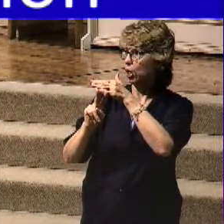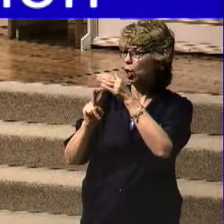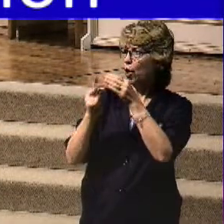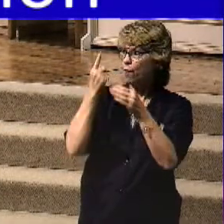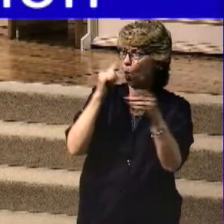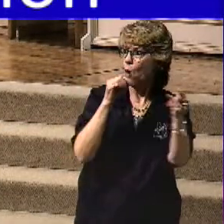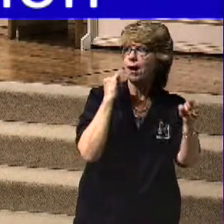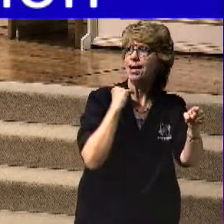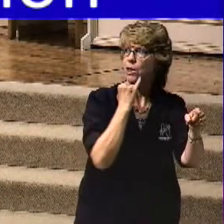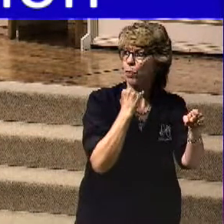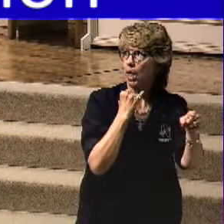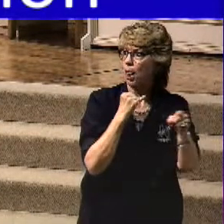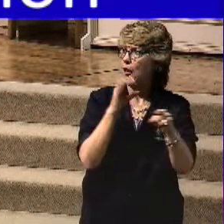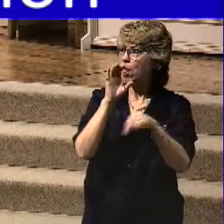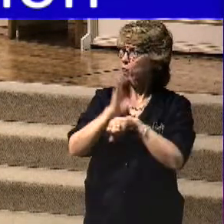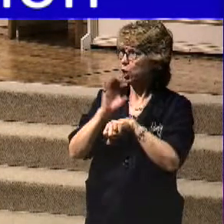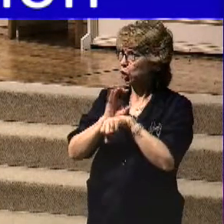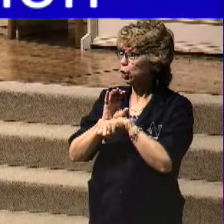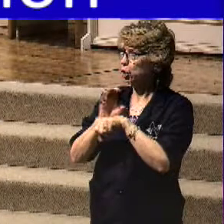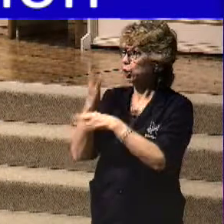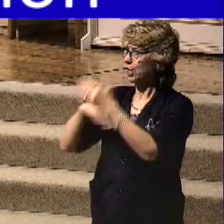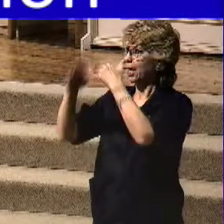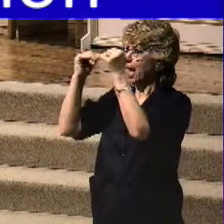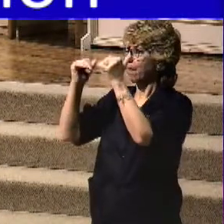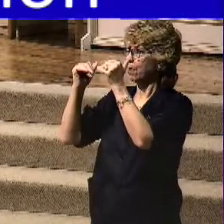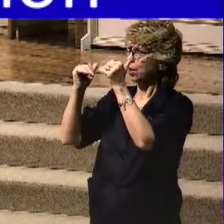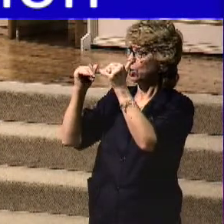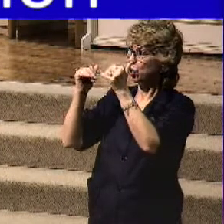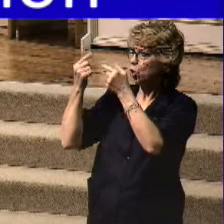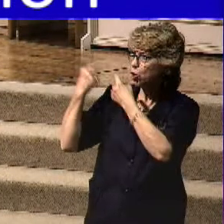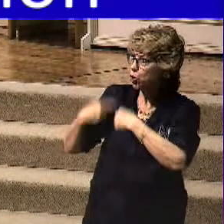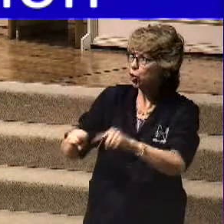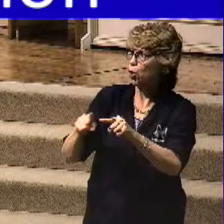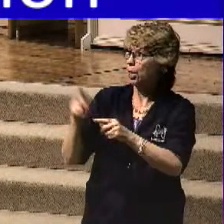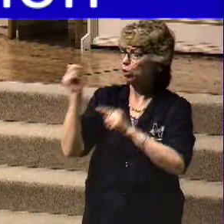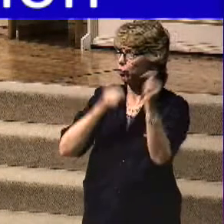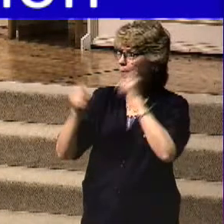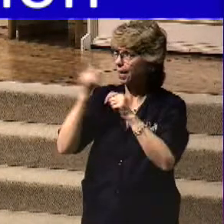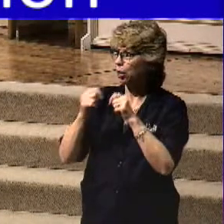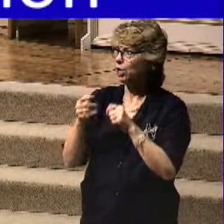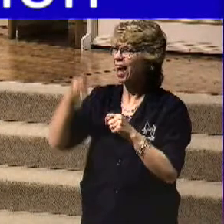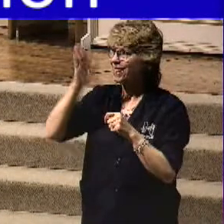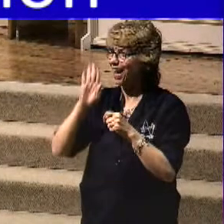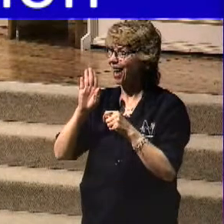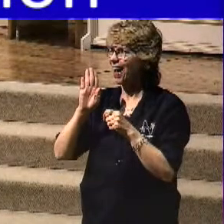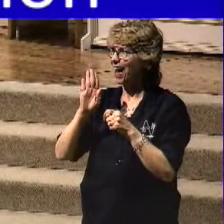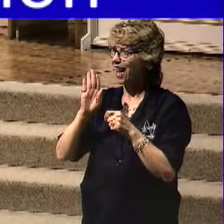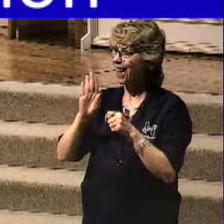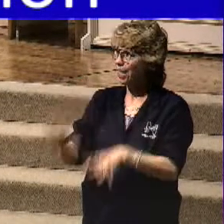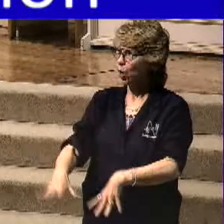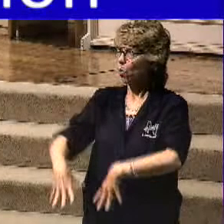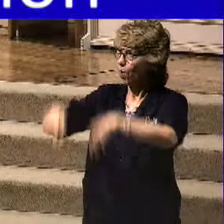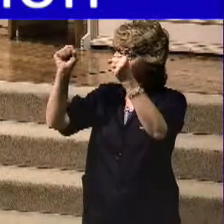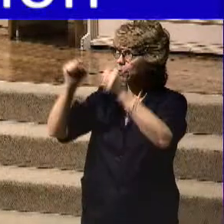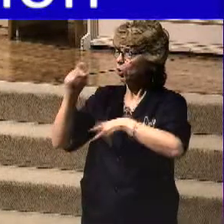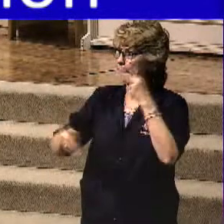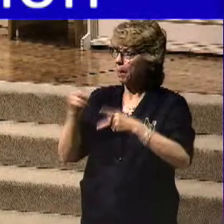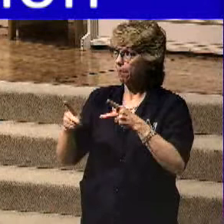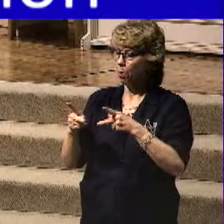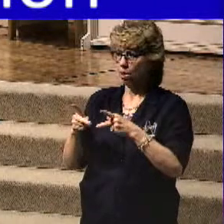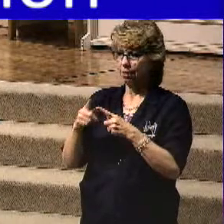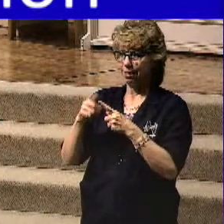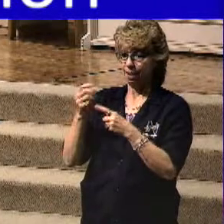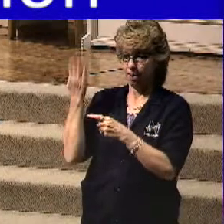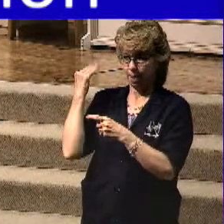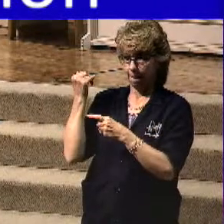and God evacuated his people in the past. And so he's consistent in this. Folks, this